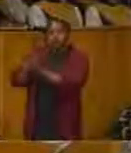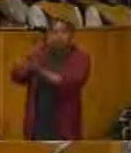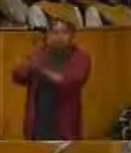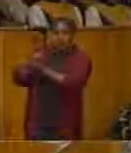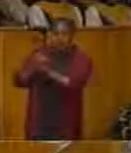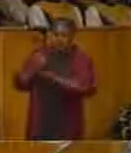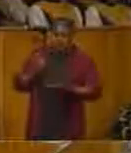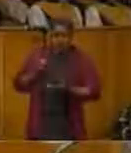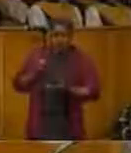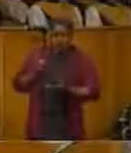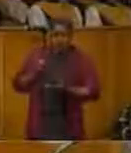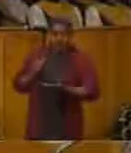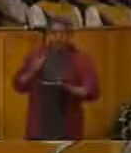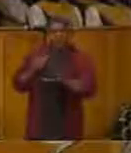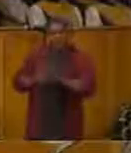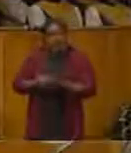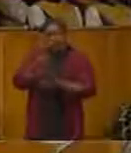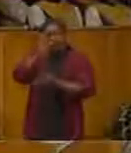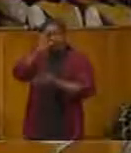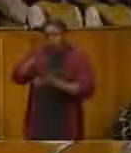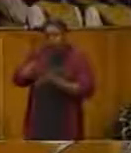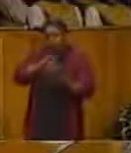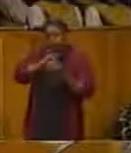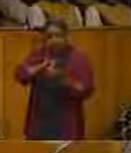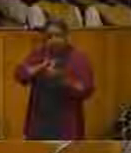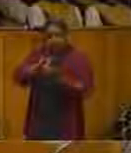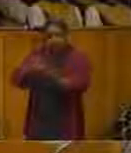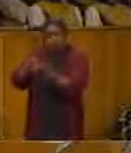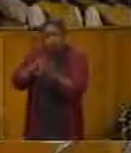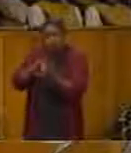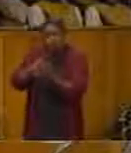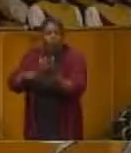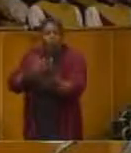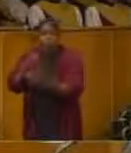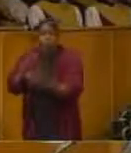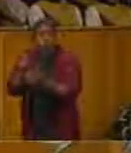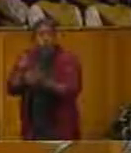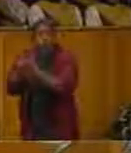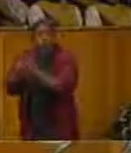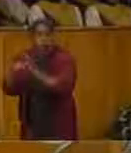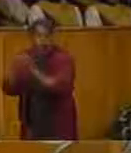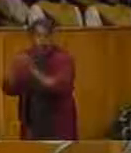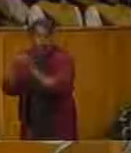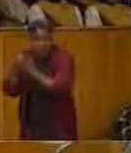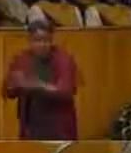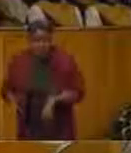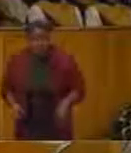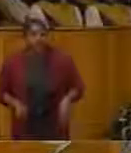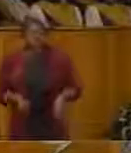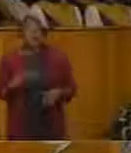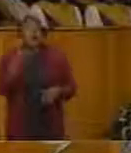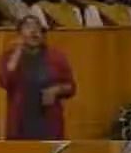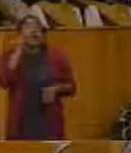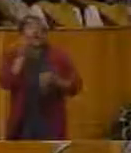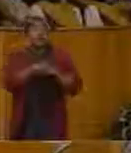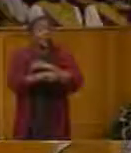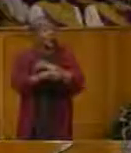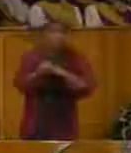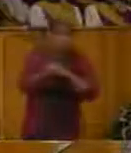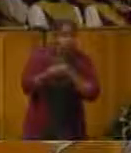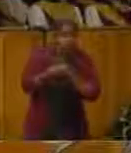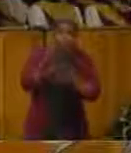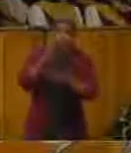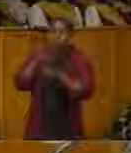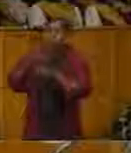is directly connected to what you're going to do with it. If you took it, you're